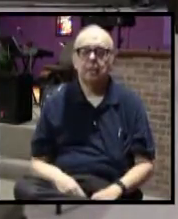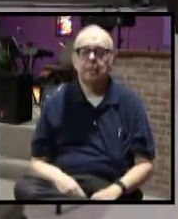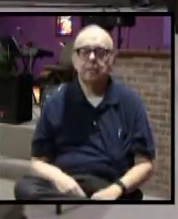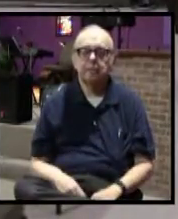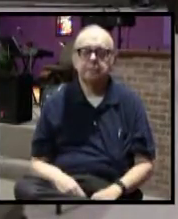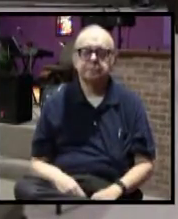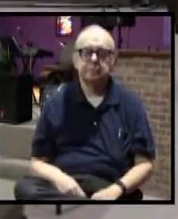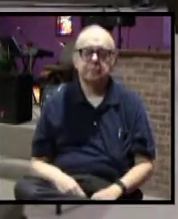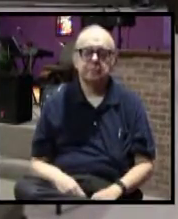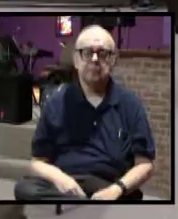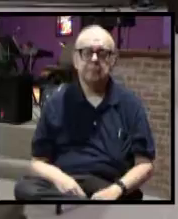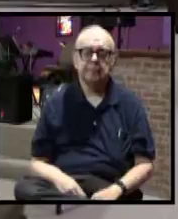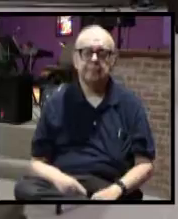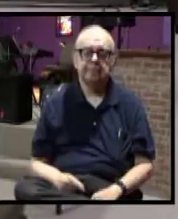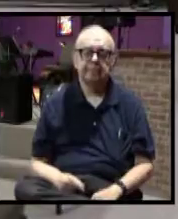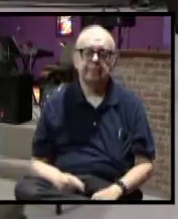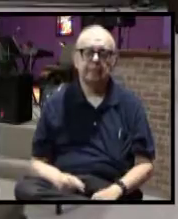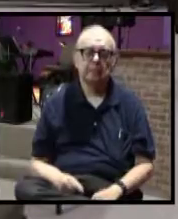You can take them.